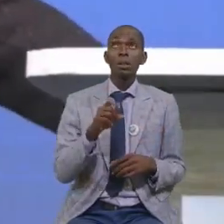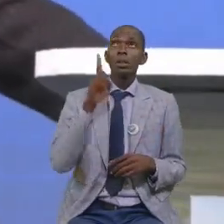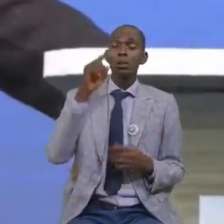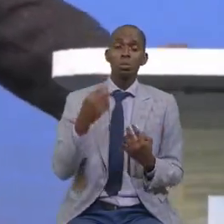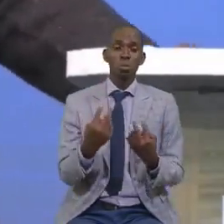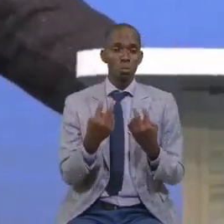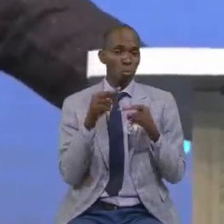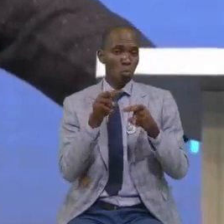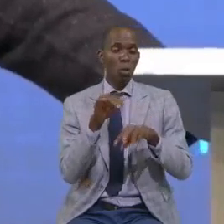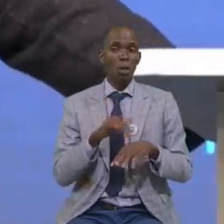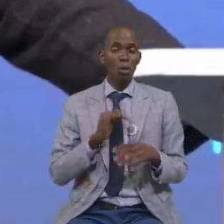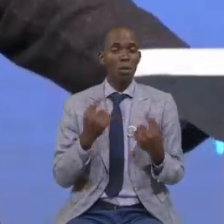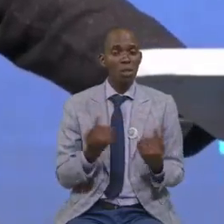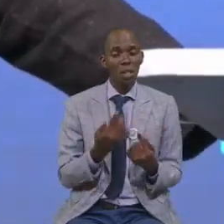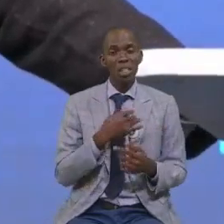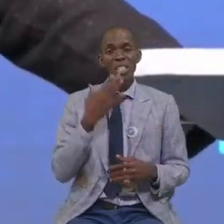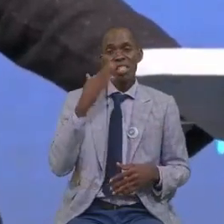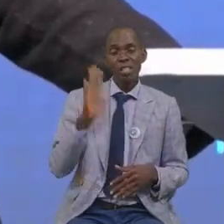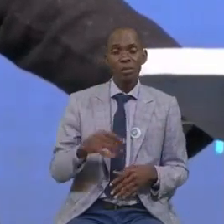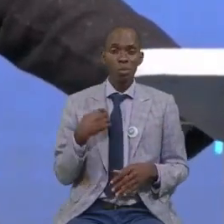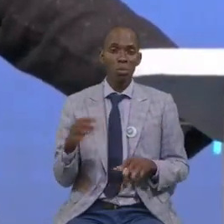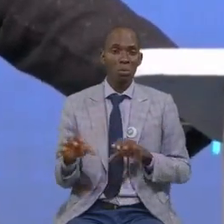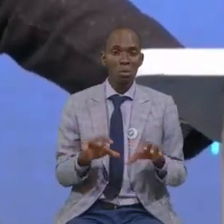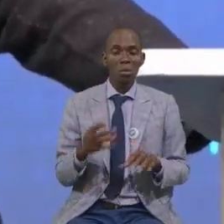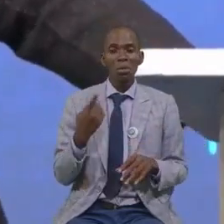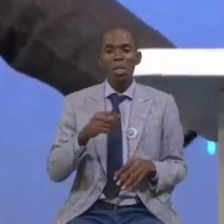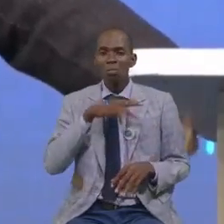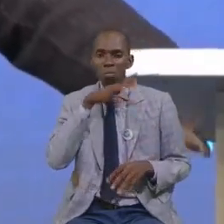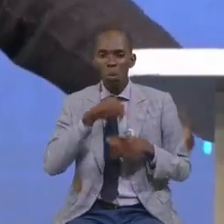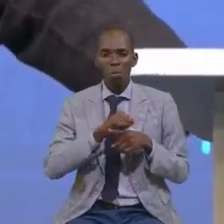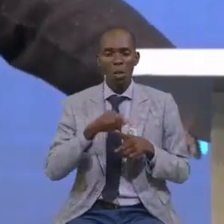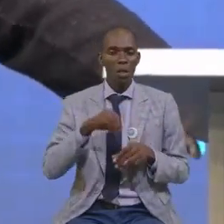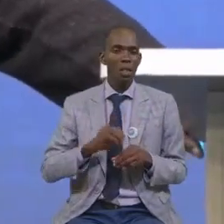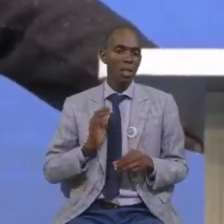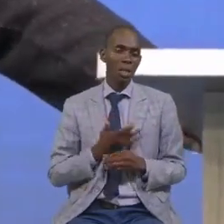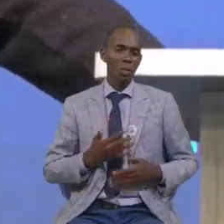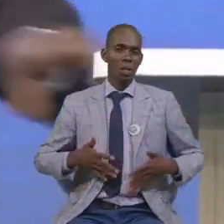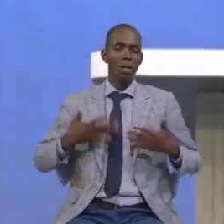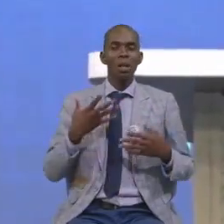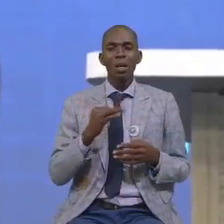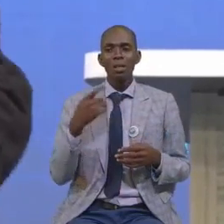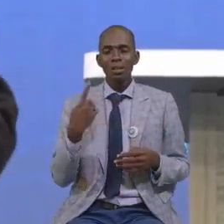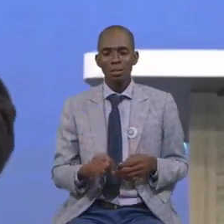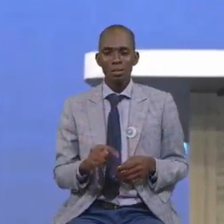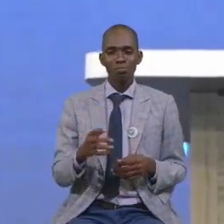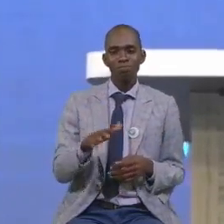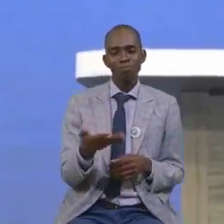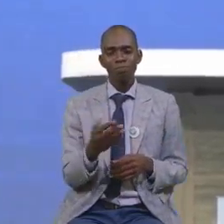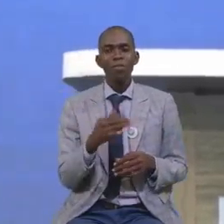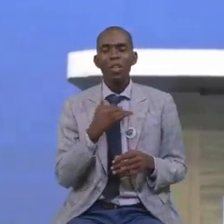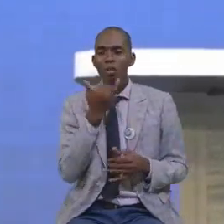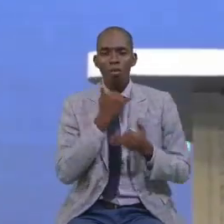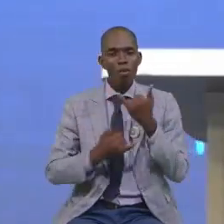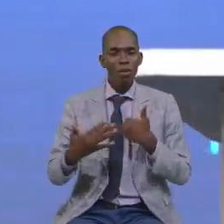the evil we have done, at the corruption in our lives, at the pollution and perversion in our